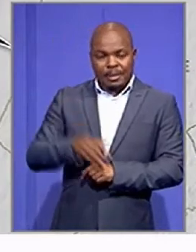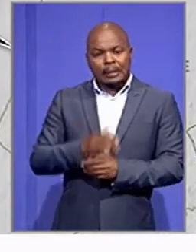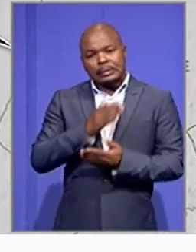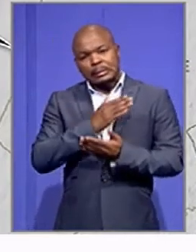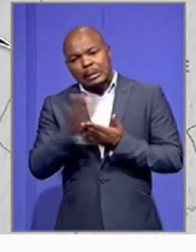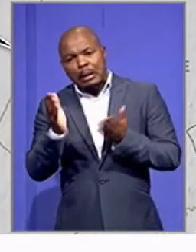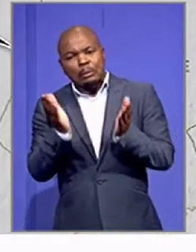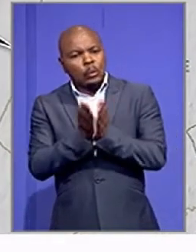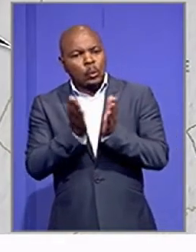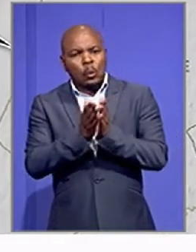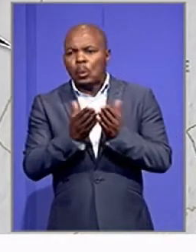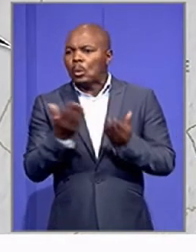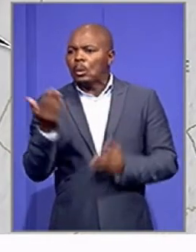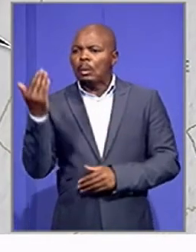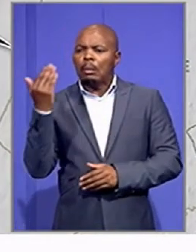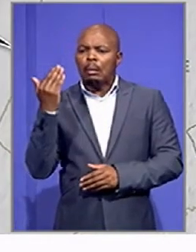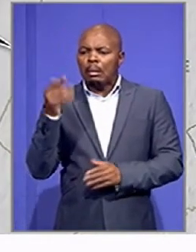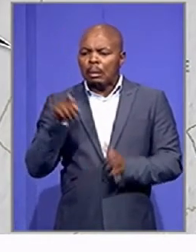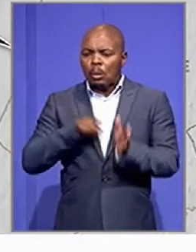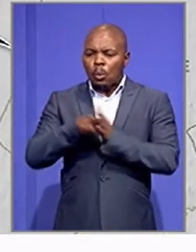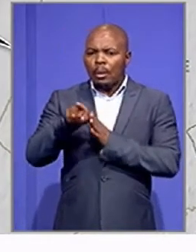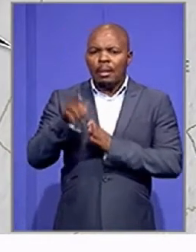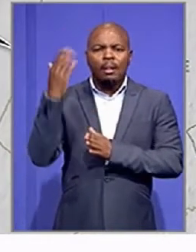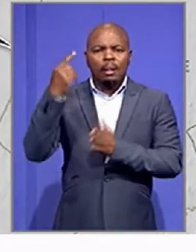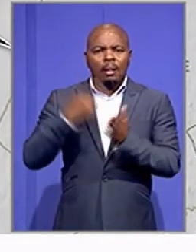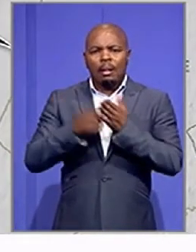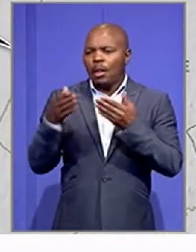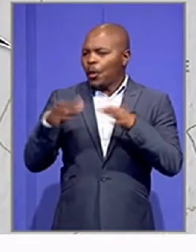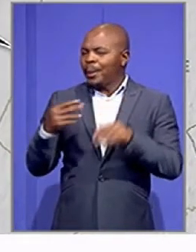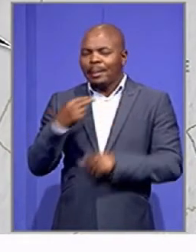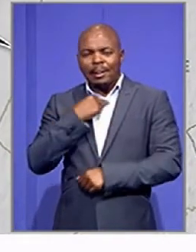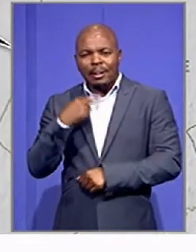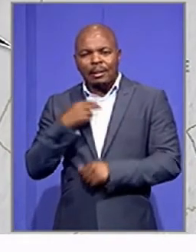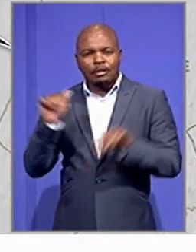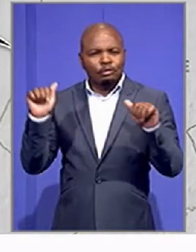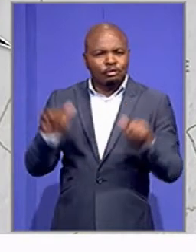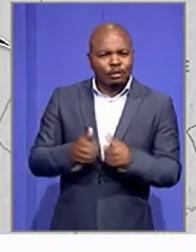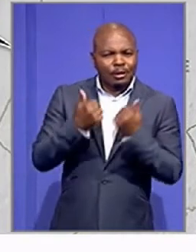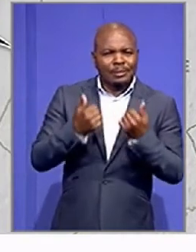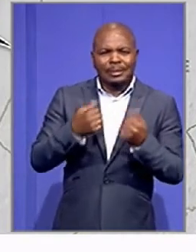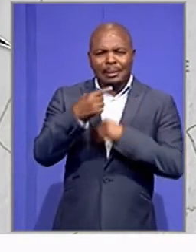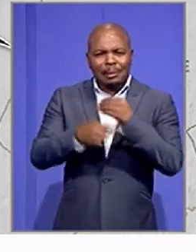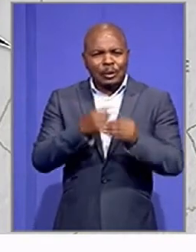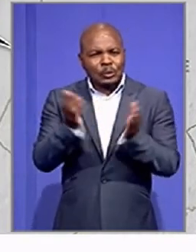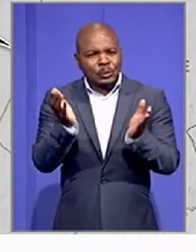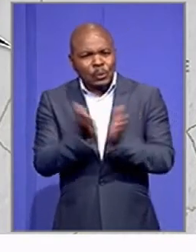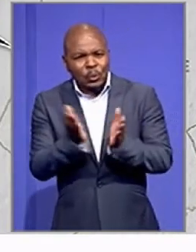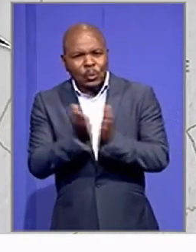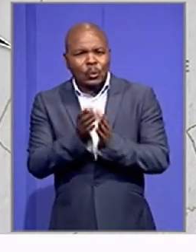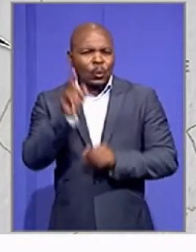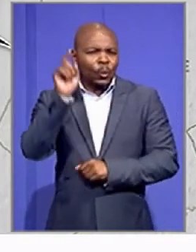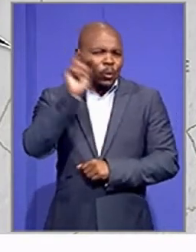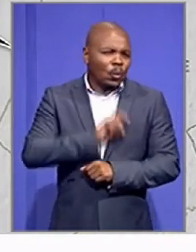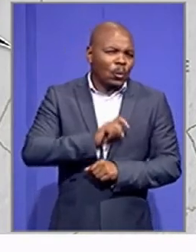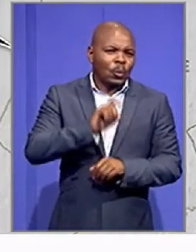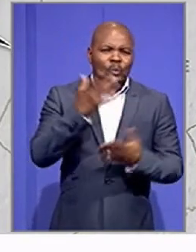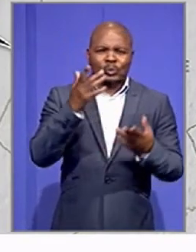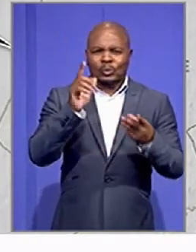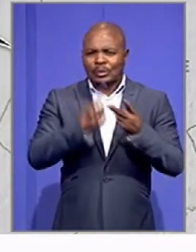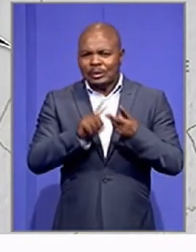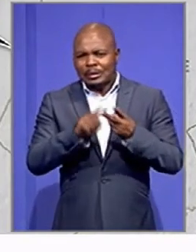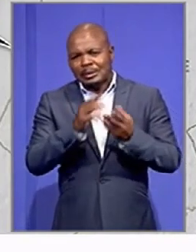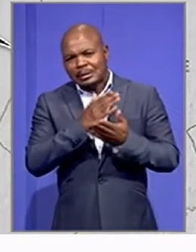not reopen this week, last week. There were challenges of schools, dilapidated schools, some schools